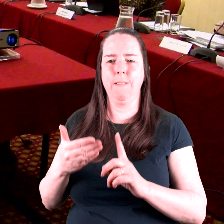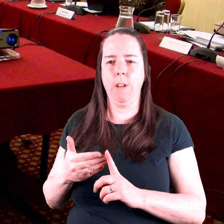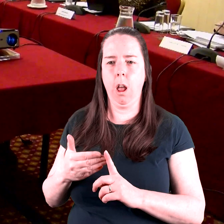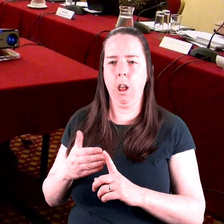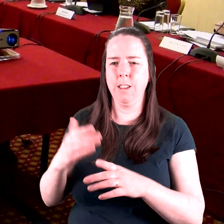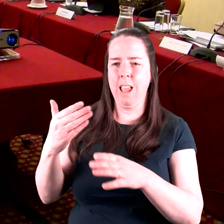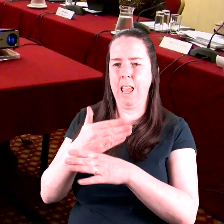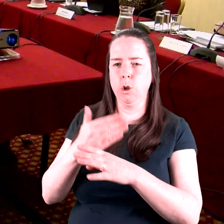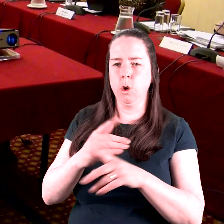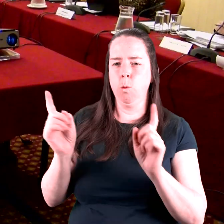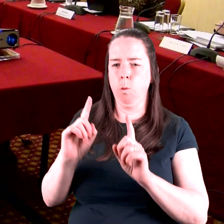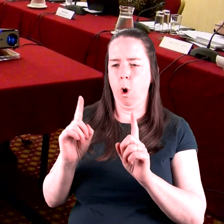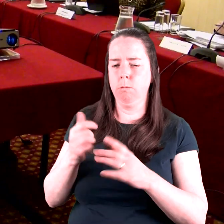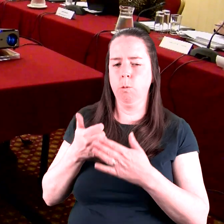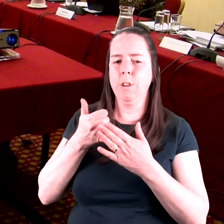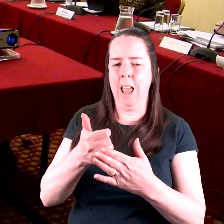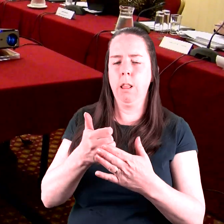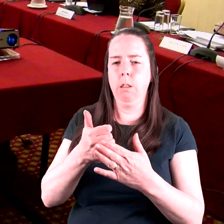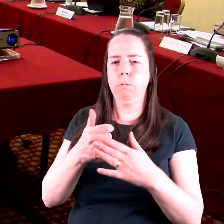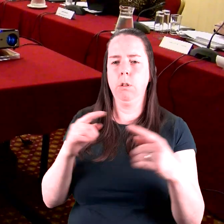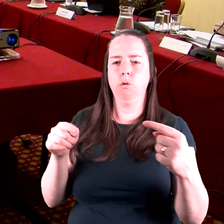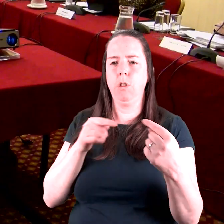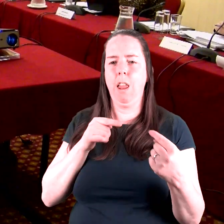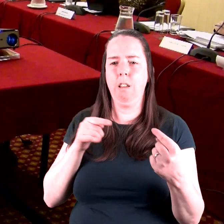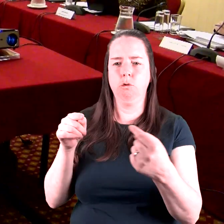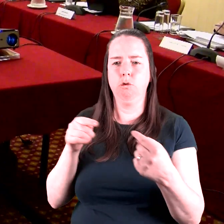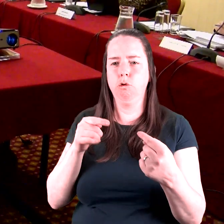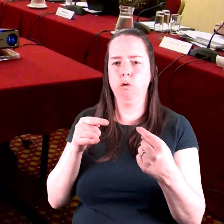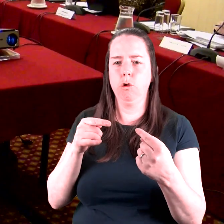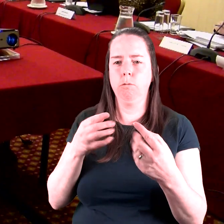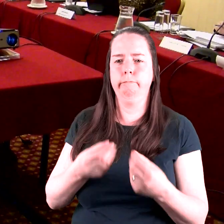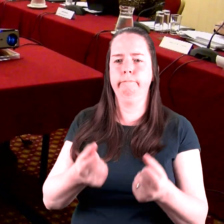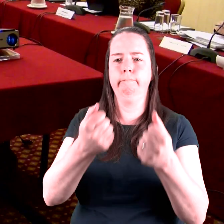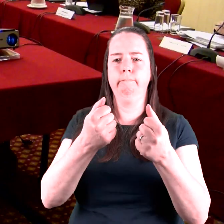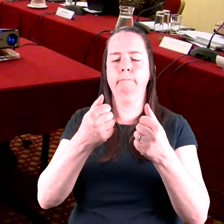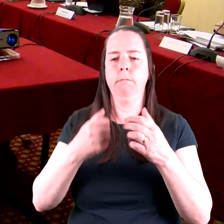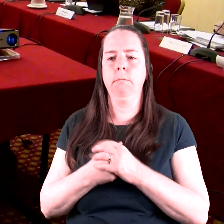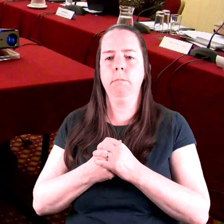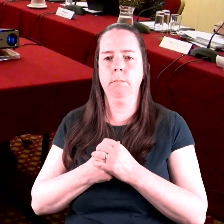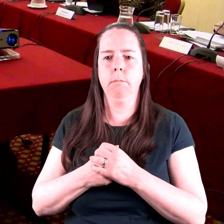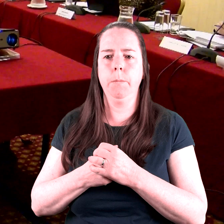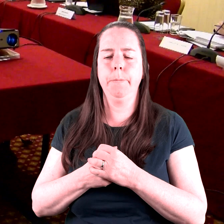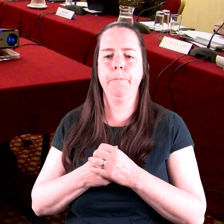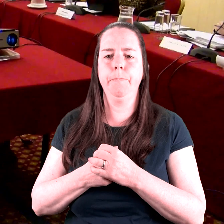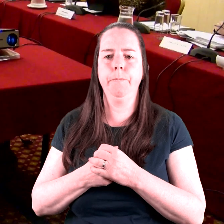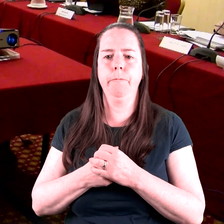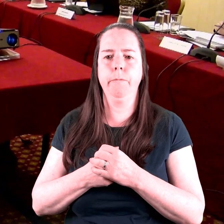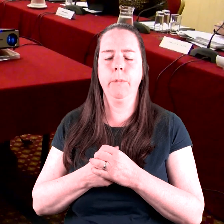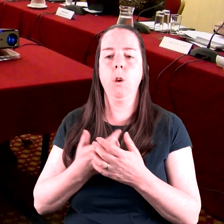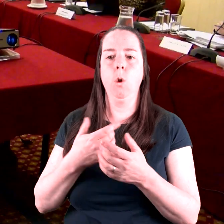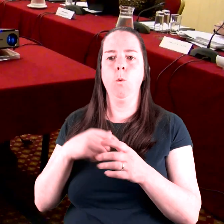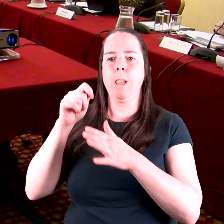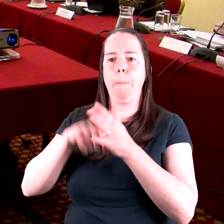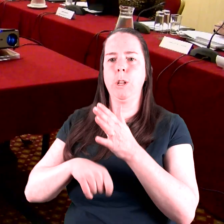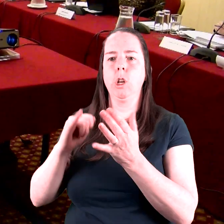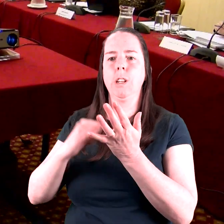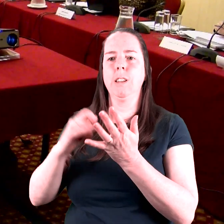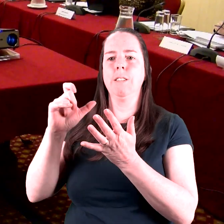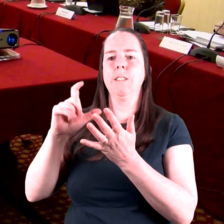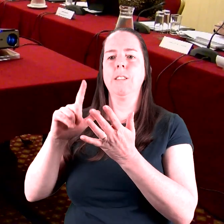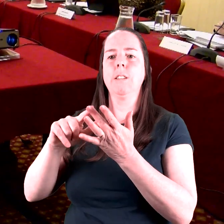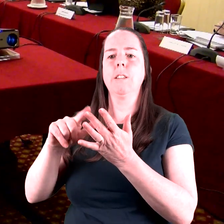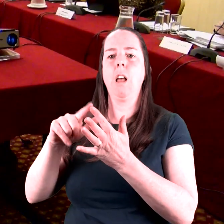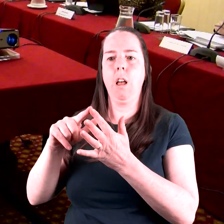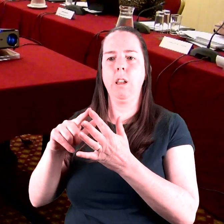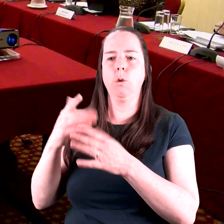identify what collaborative action would help address that challenge. We commissioned